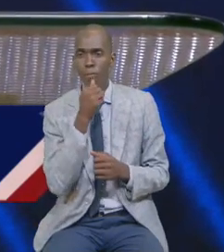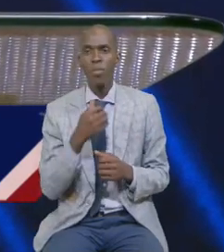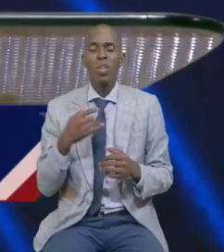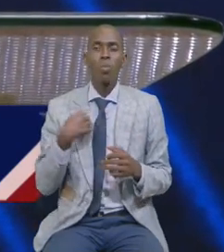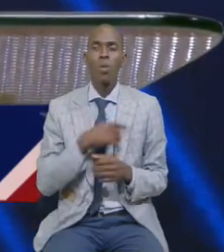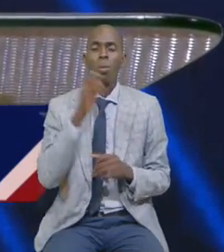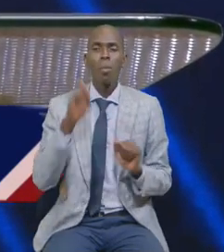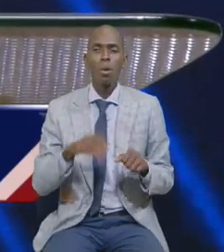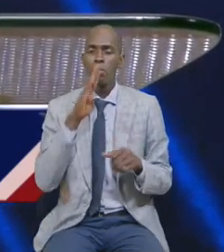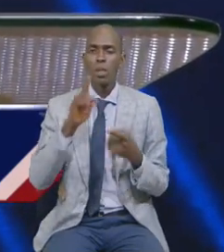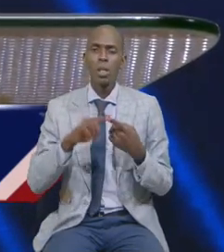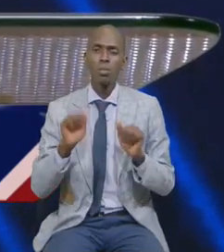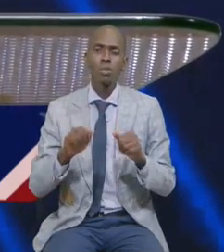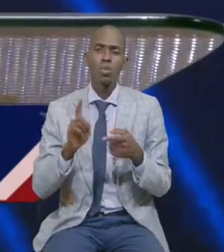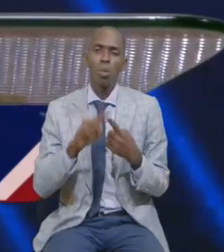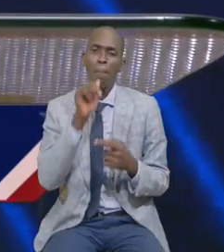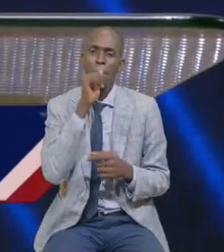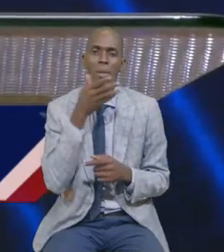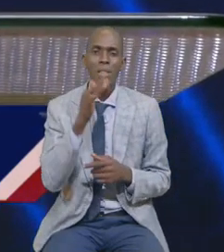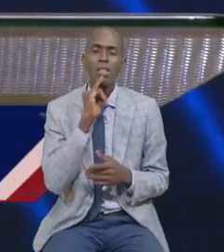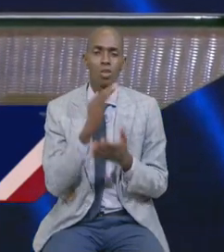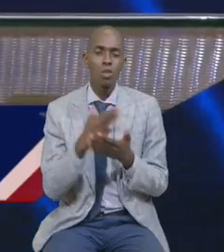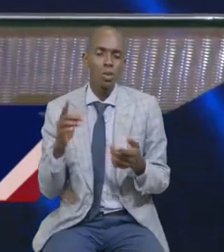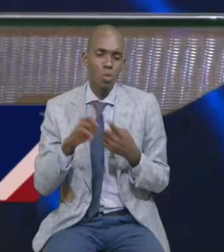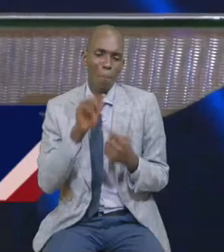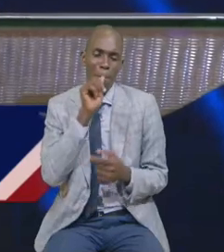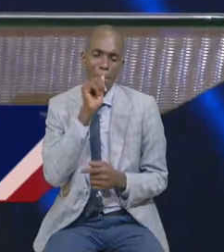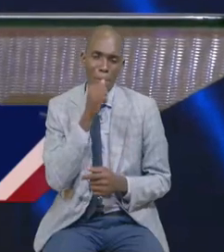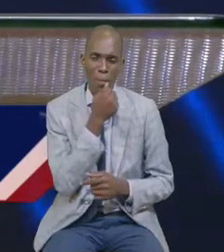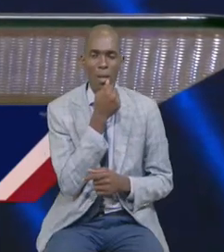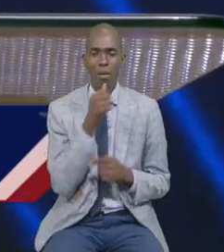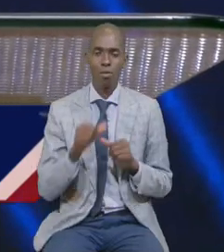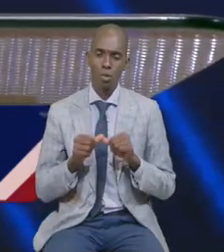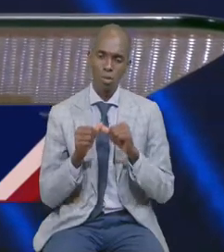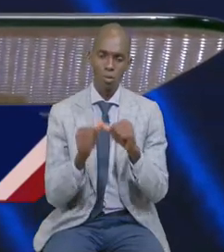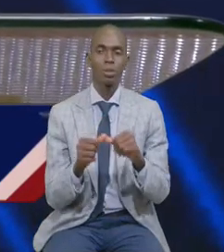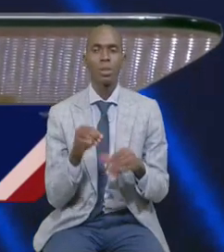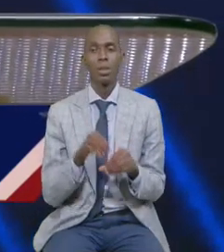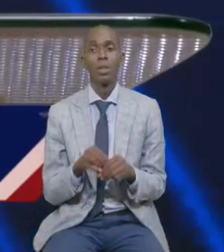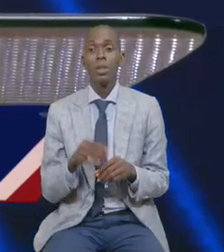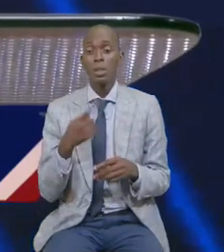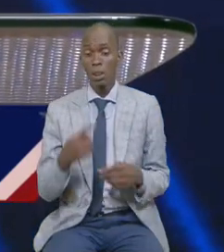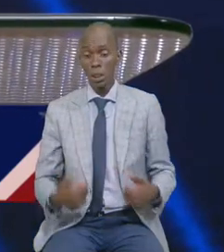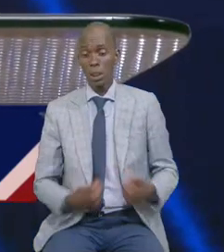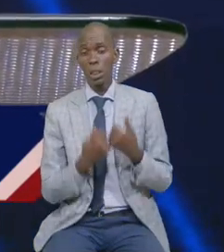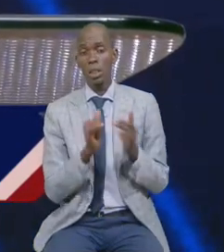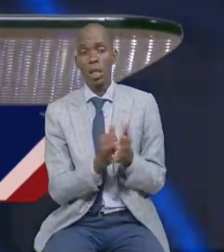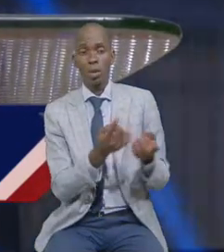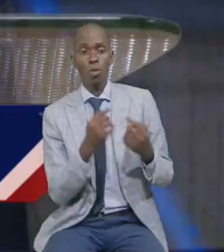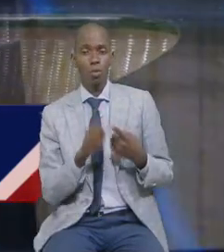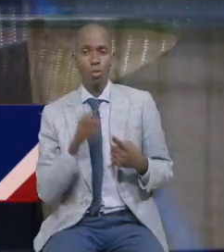to bear. There is something to persevere in, that the challenge that will come to you and they talk to